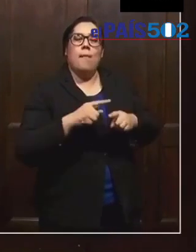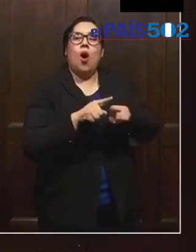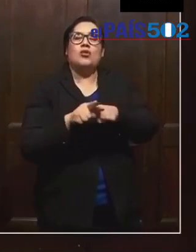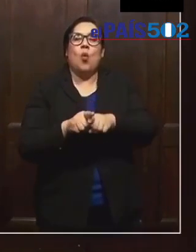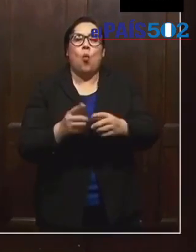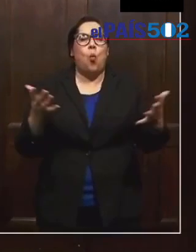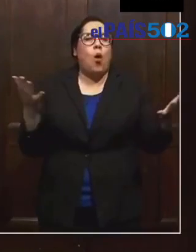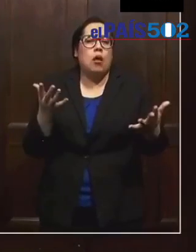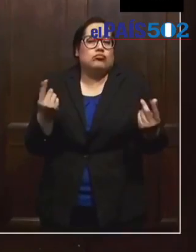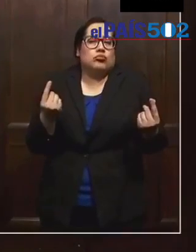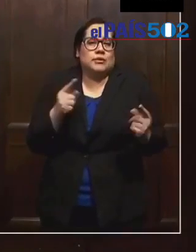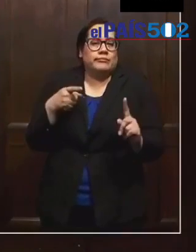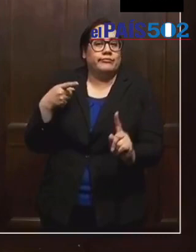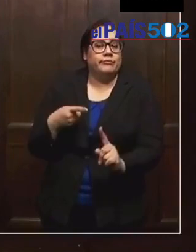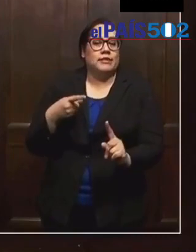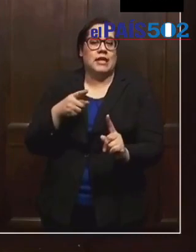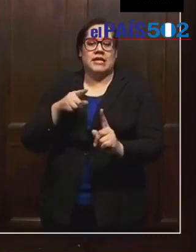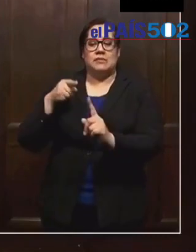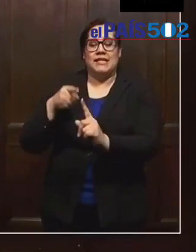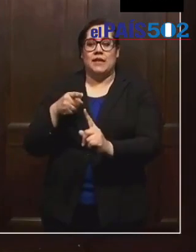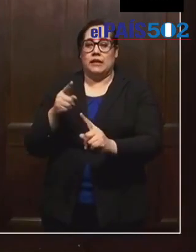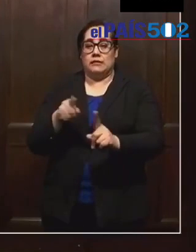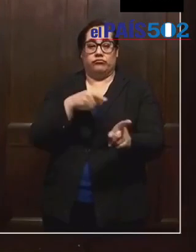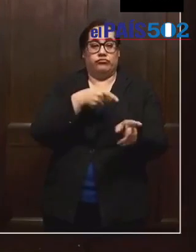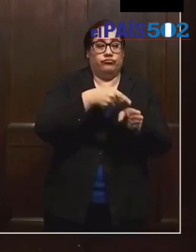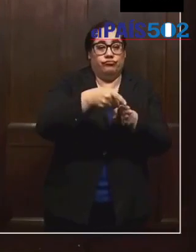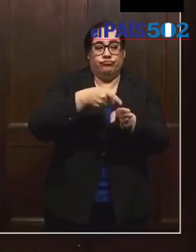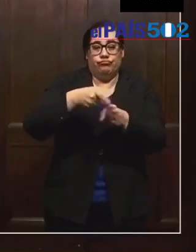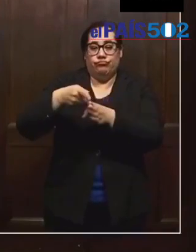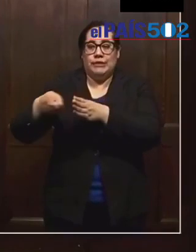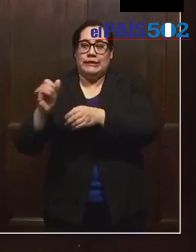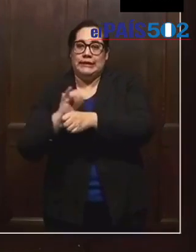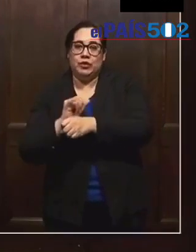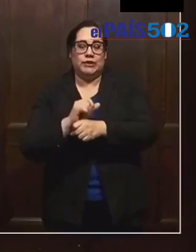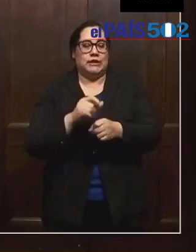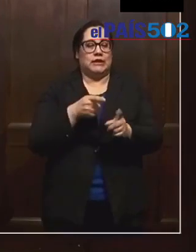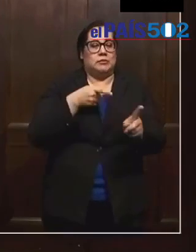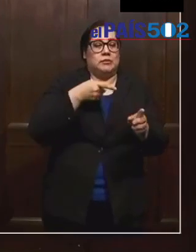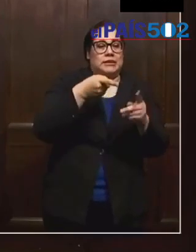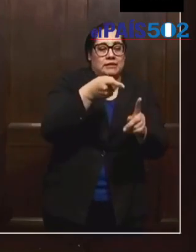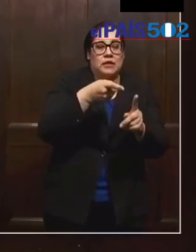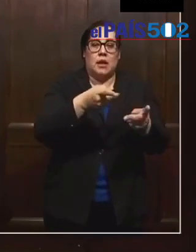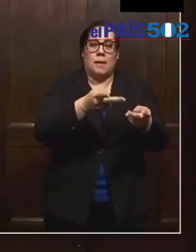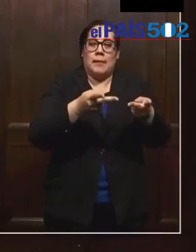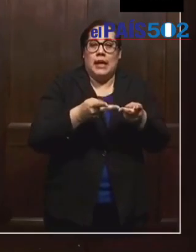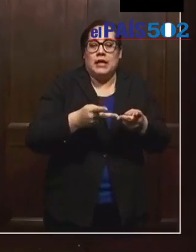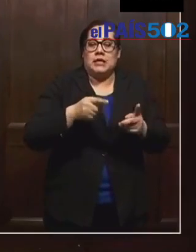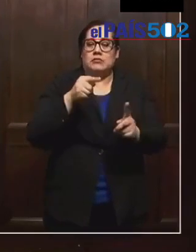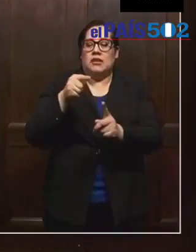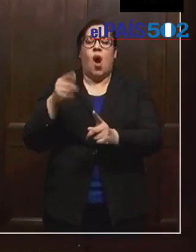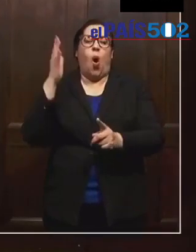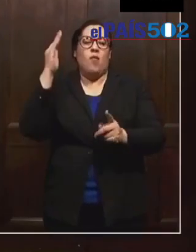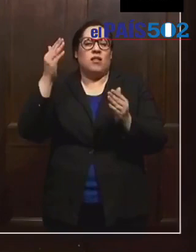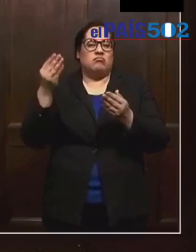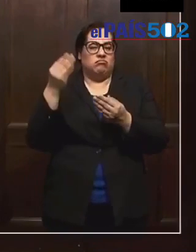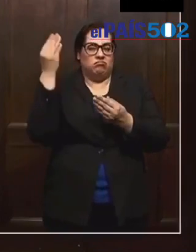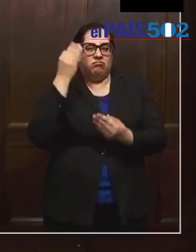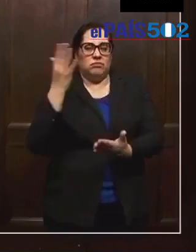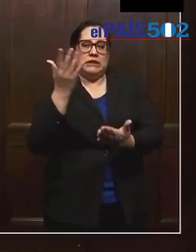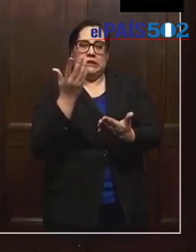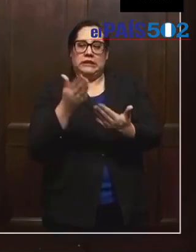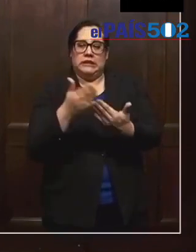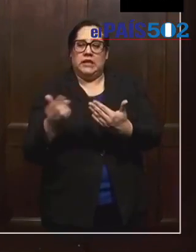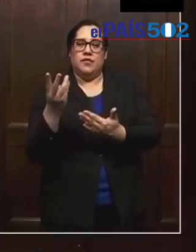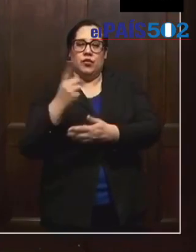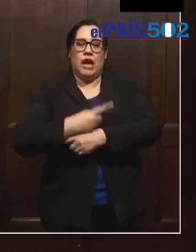we will do specifically in specific industries and spaces. That will be forthcoming, hopefully, in the next couple days and we will stand